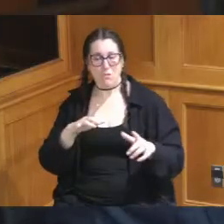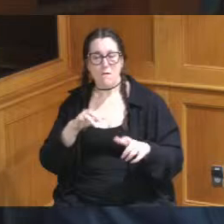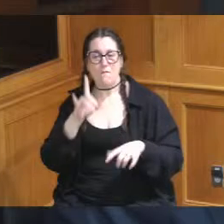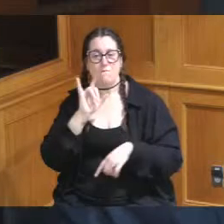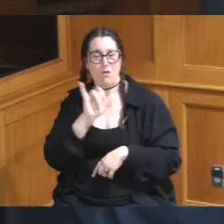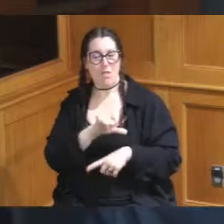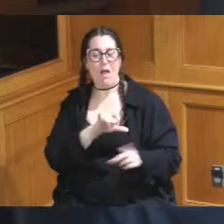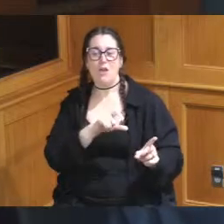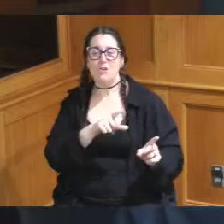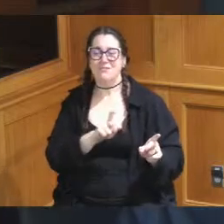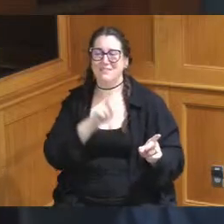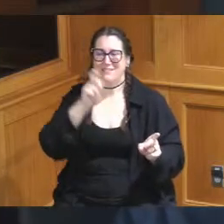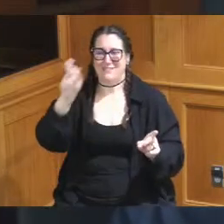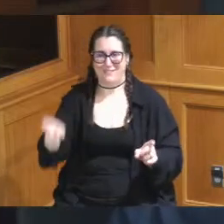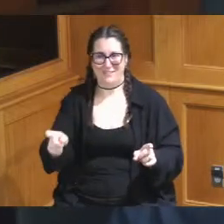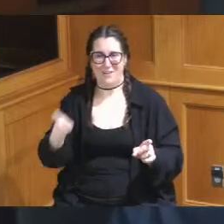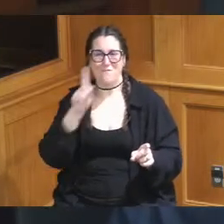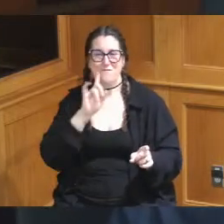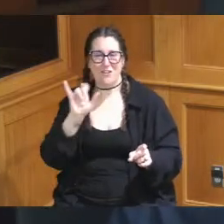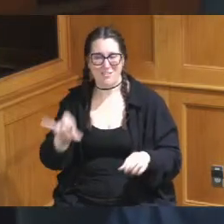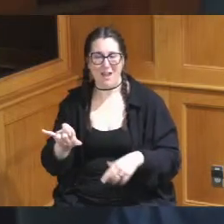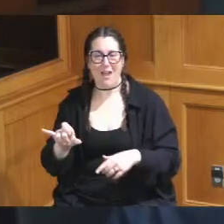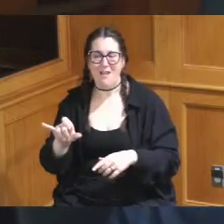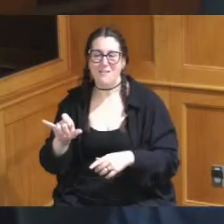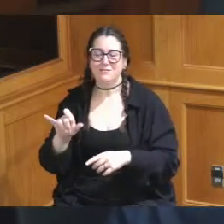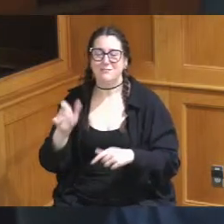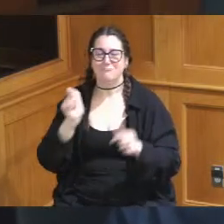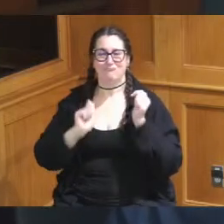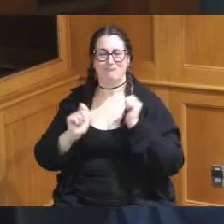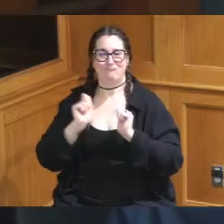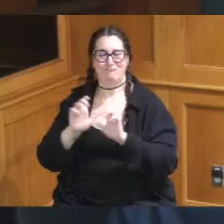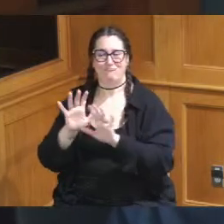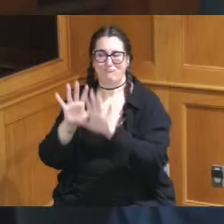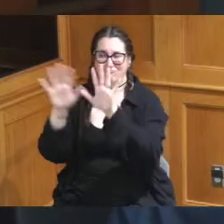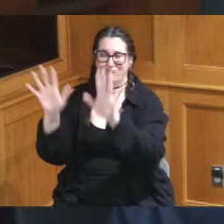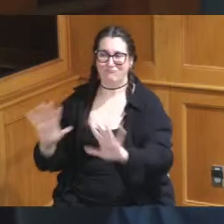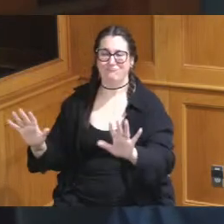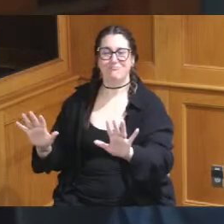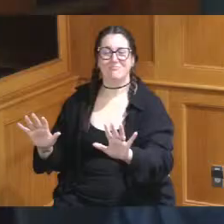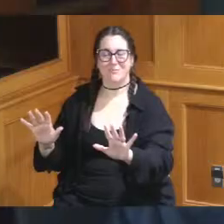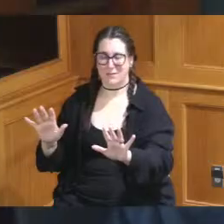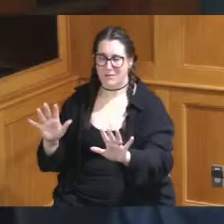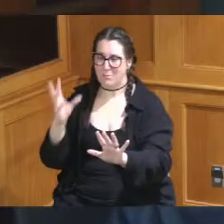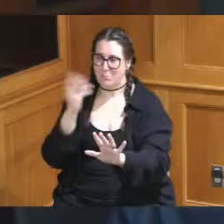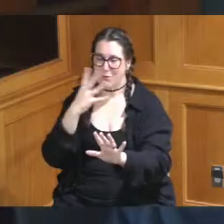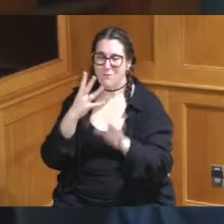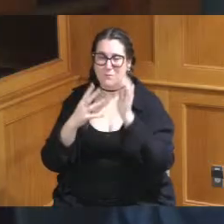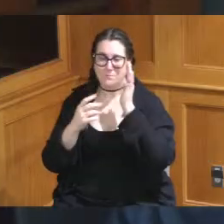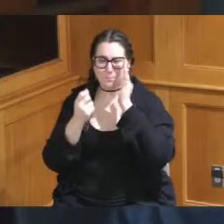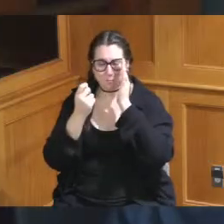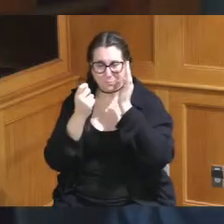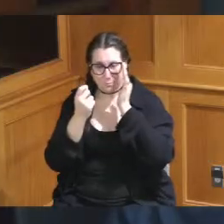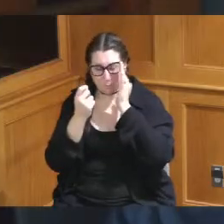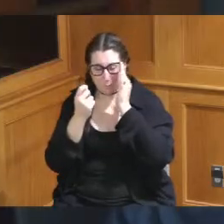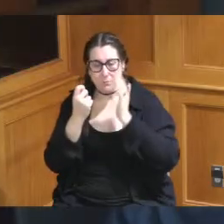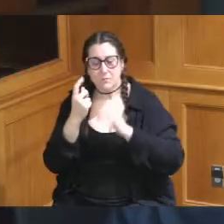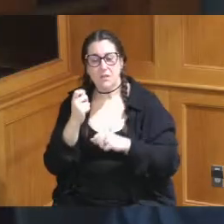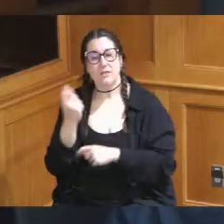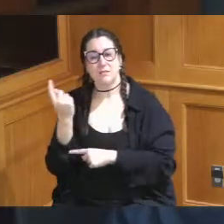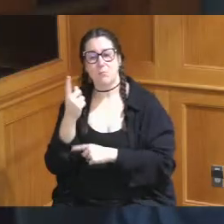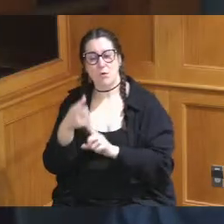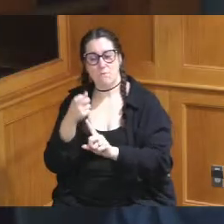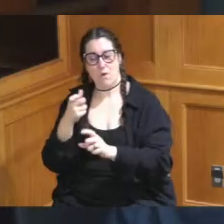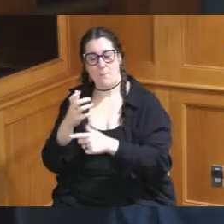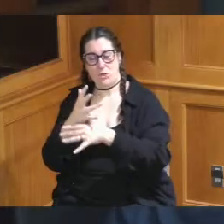more. Penny Ford, who came in from Germany, from Cincinnati, who is now become